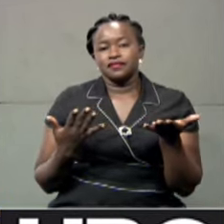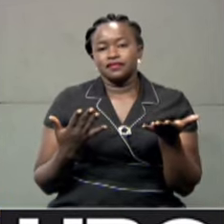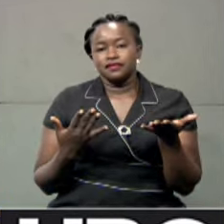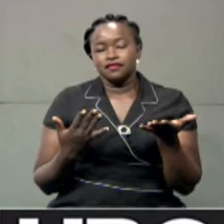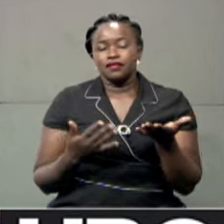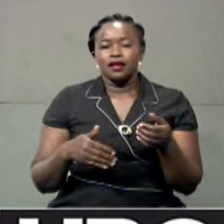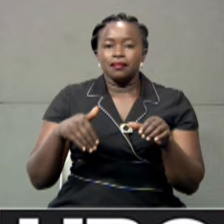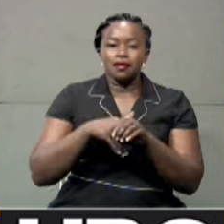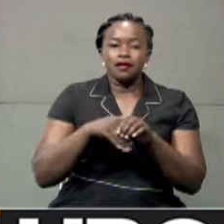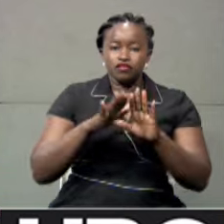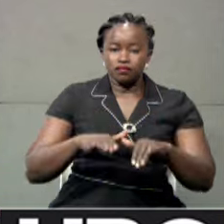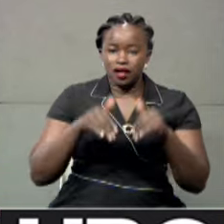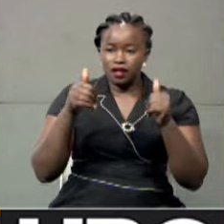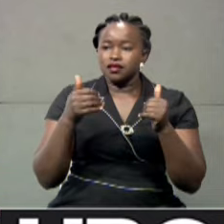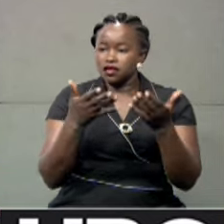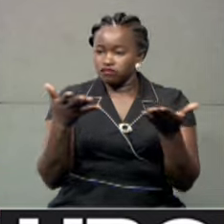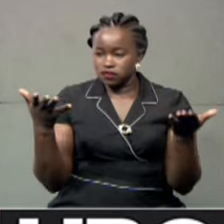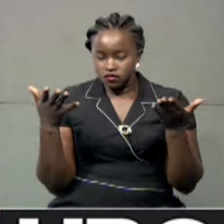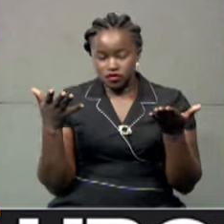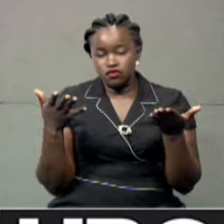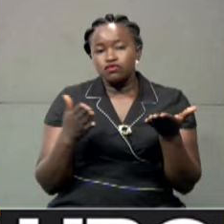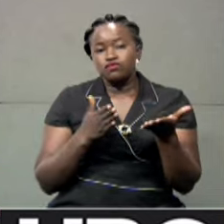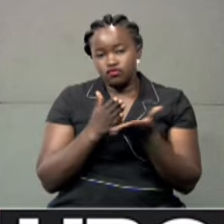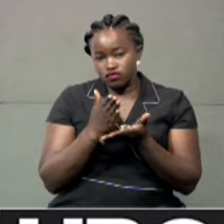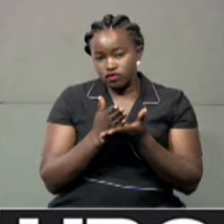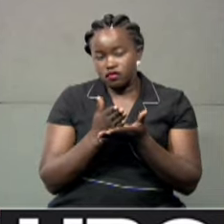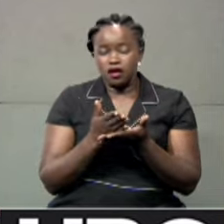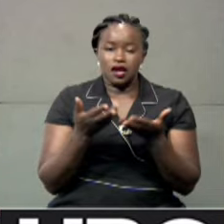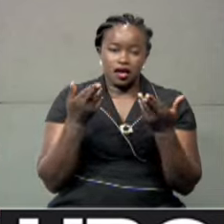and Members of Parliament, despite the remarkable